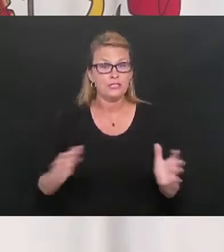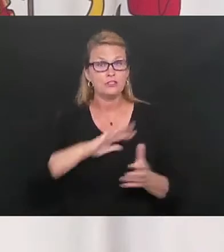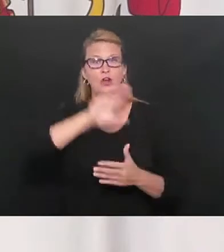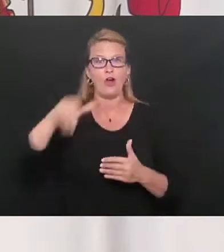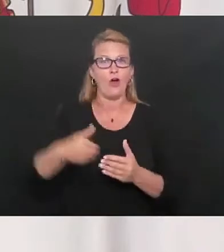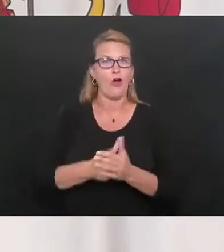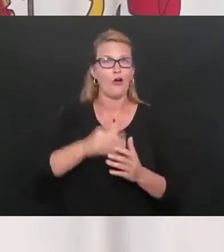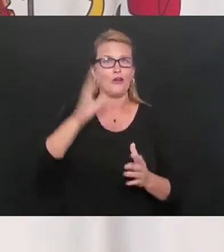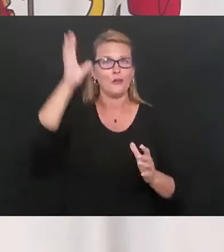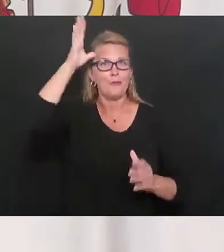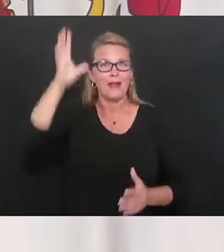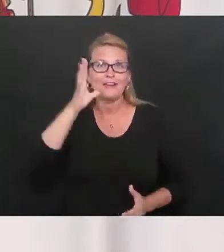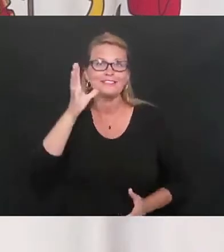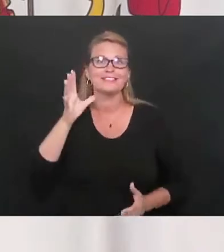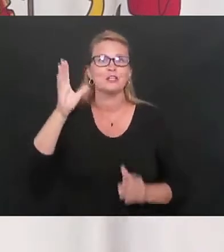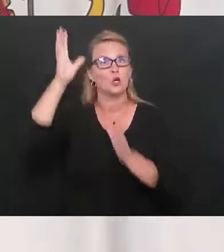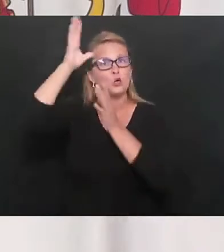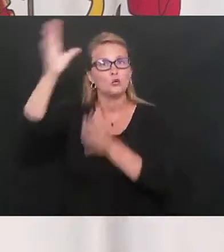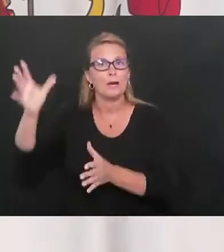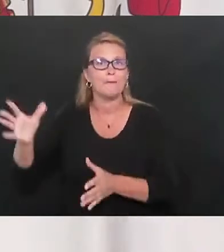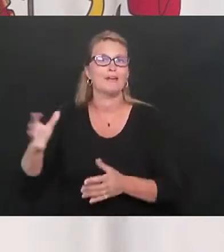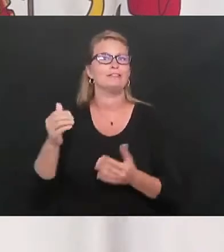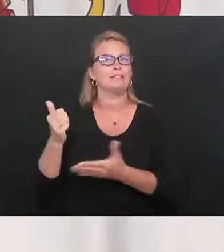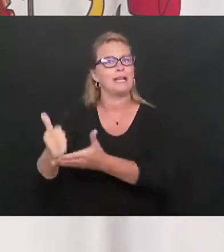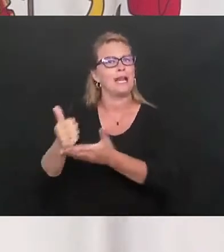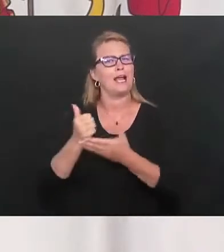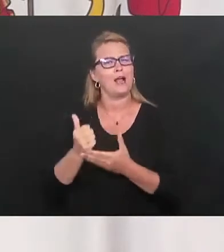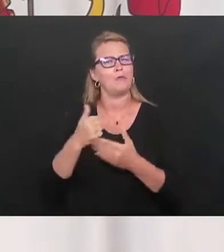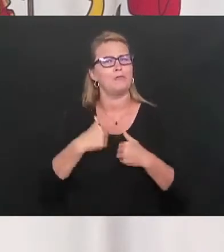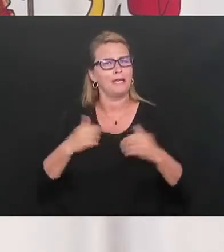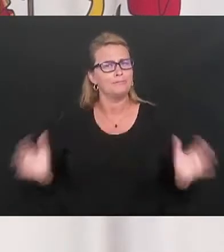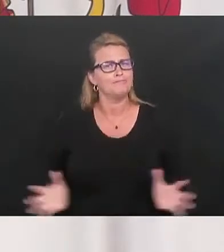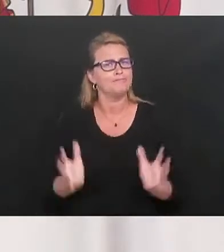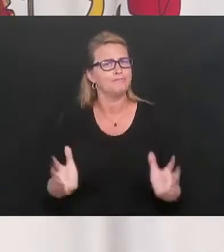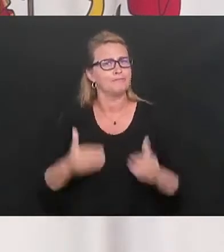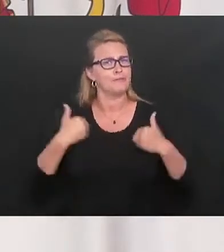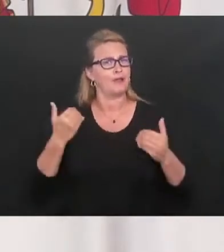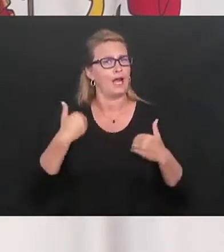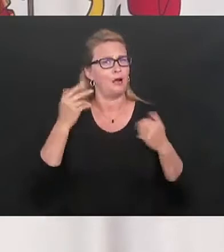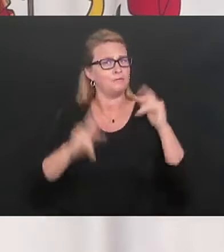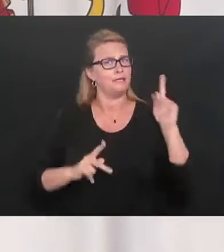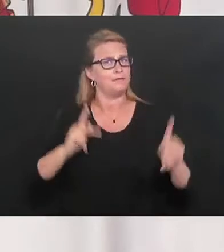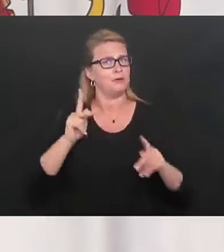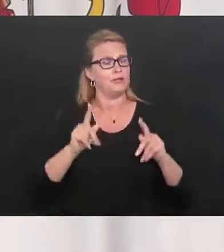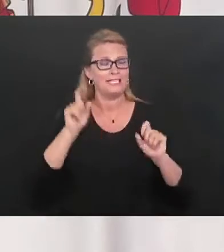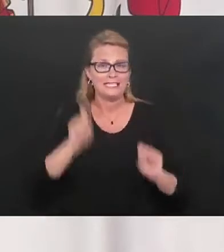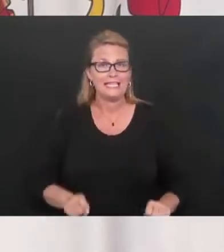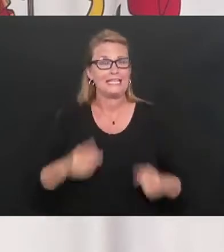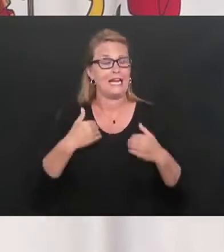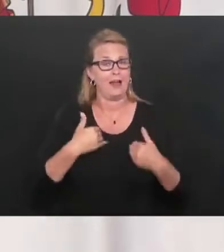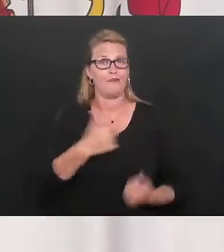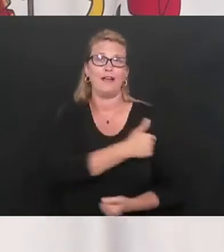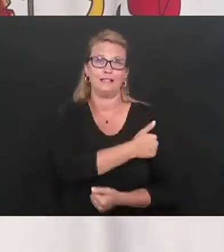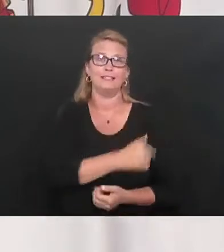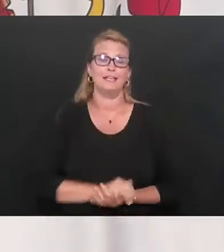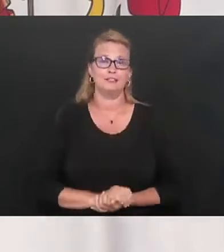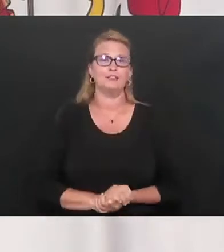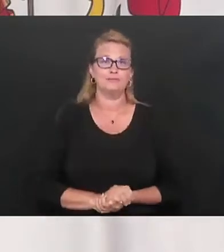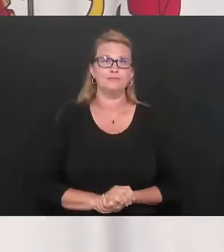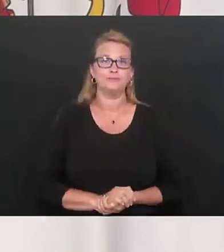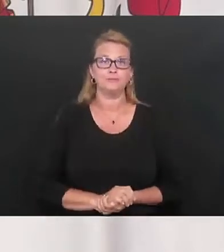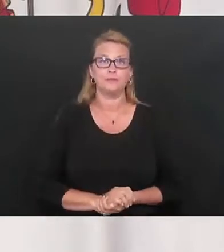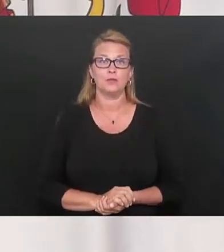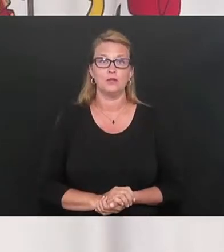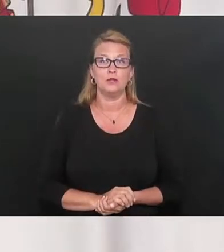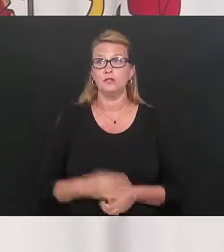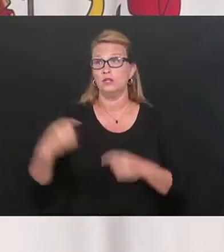and grandparents to help me with the younger folks. We got to get them vaccinated. We have to get them vaccinated. So